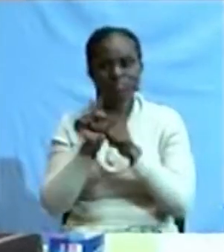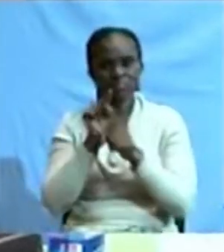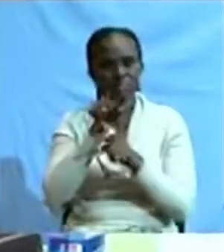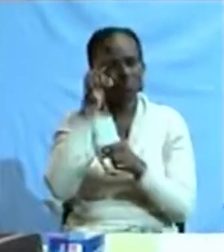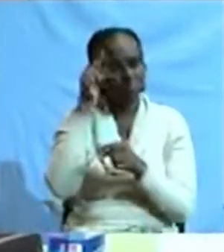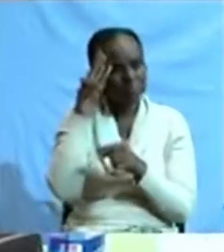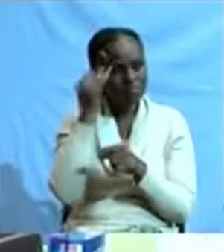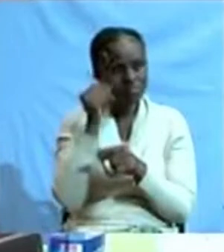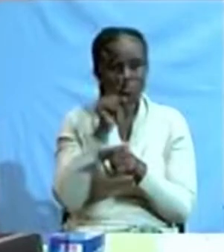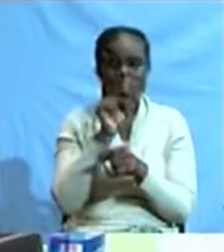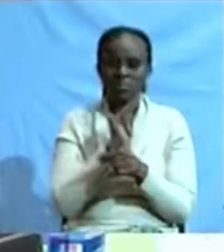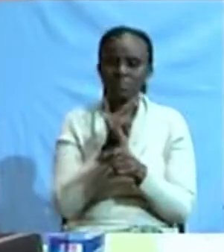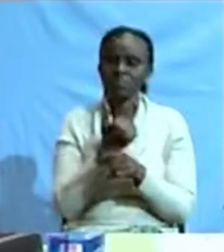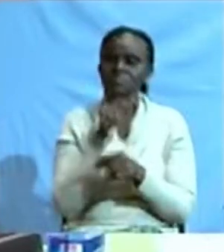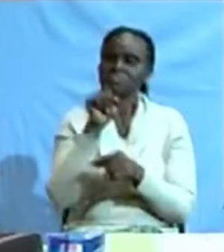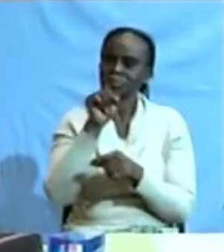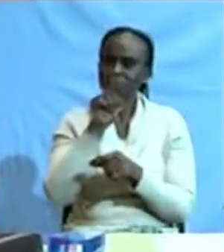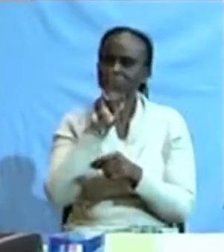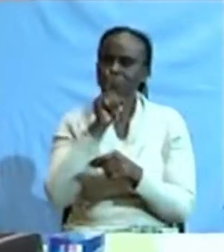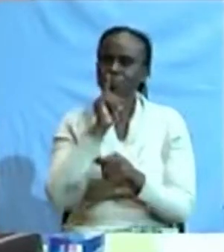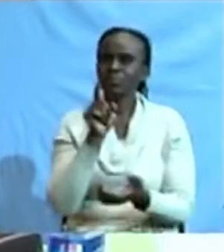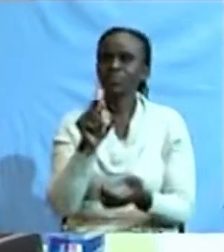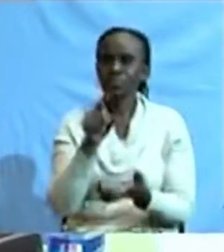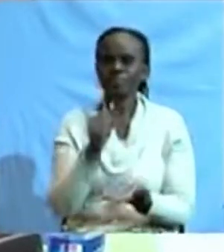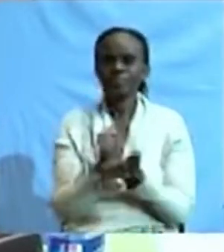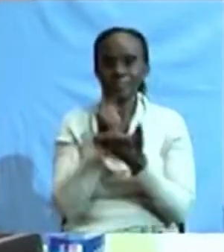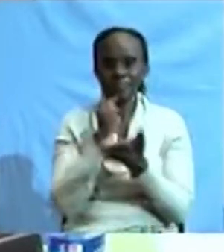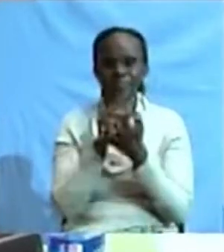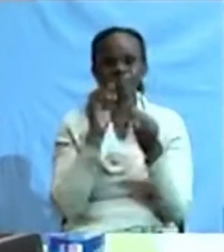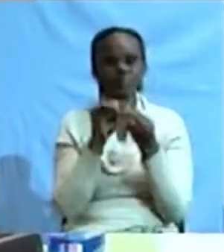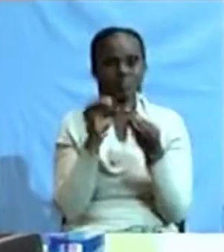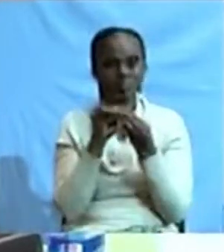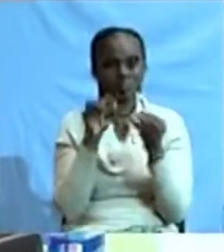why we are saying we really, really need help. On top of